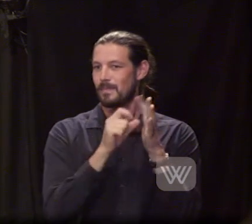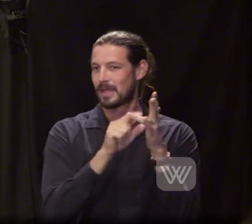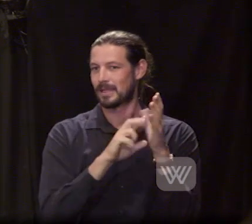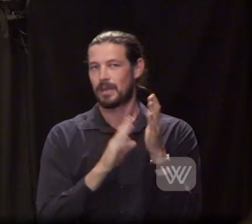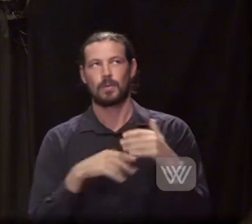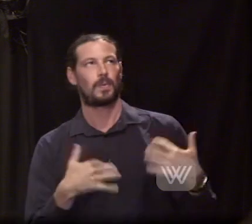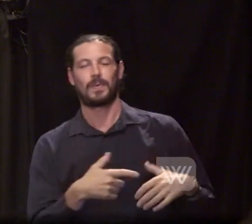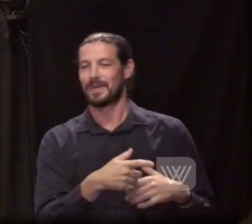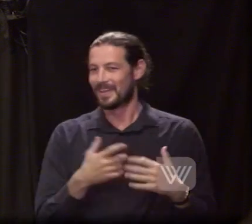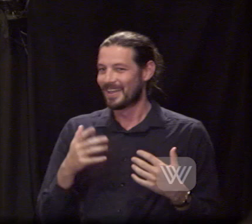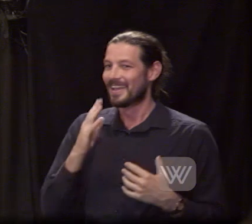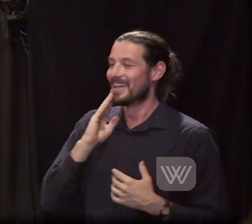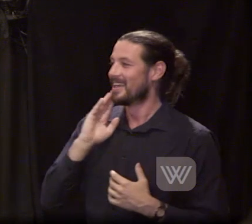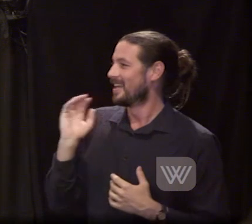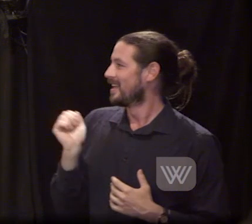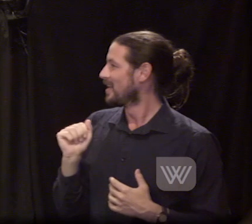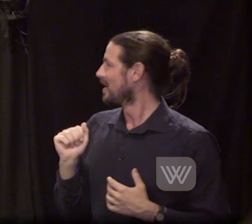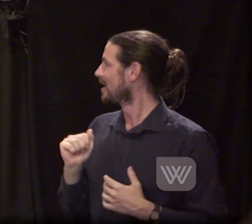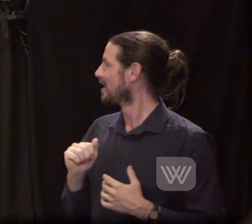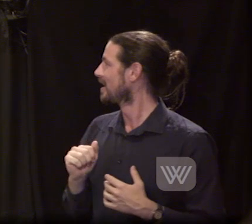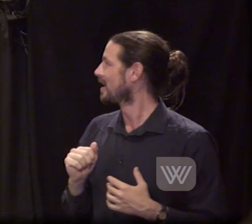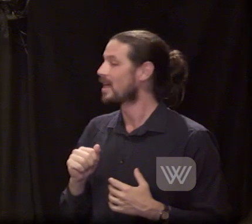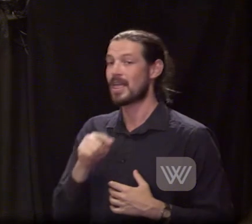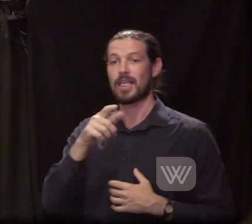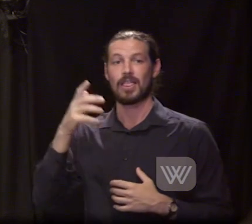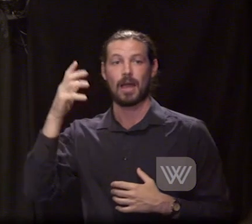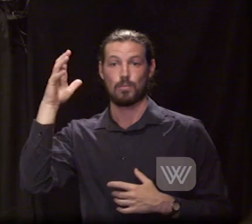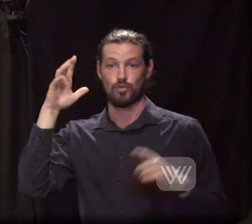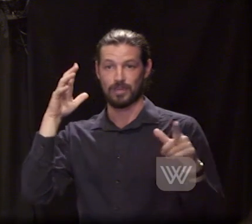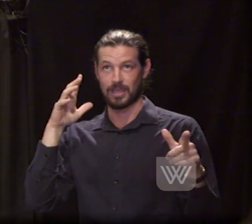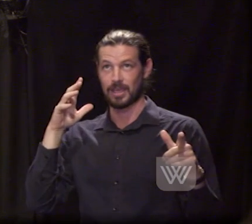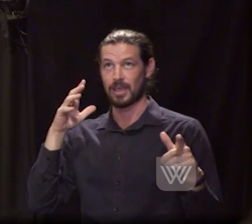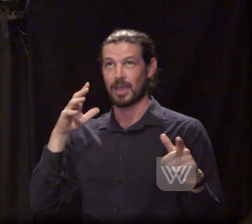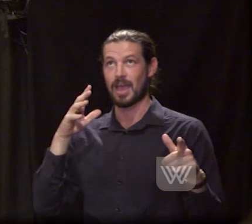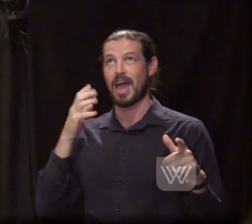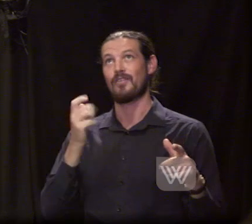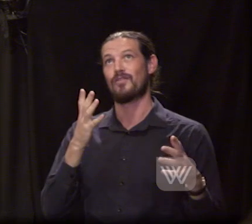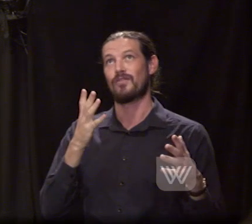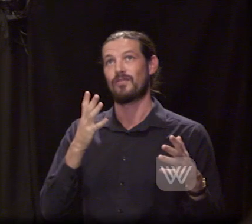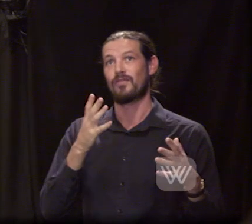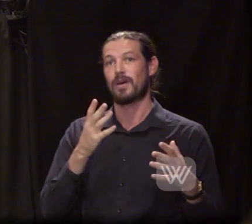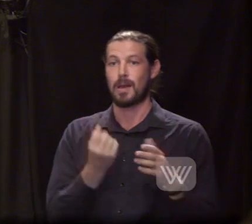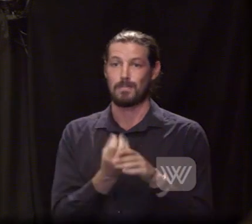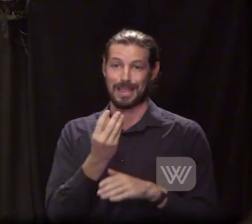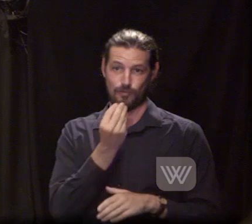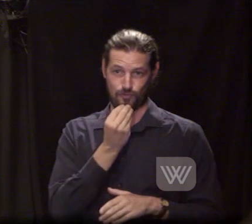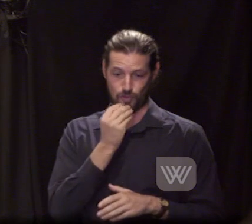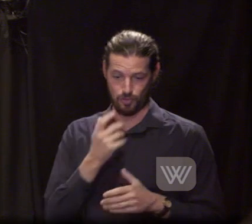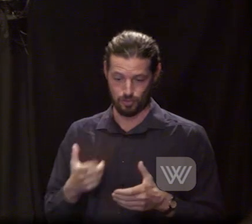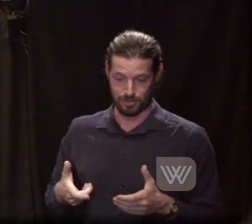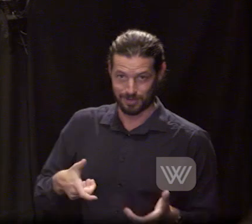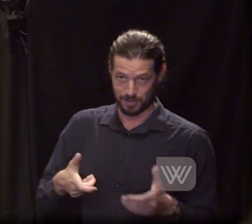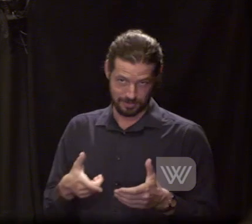And in that movie, famously, there is a source of fertilizer. Yeah. And I was